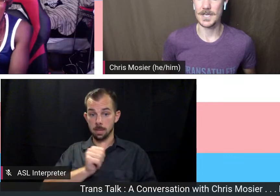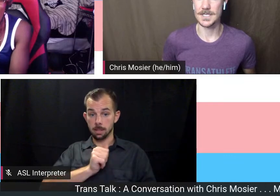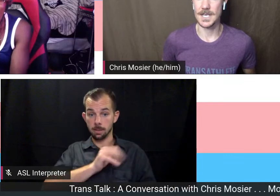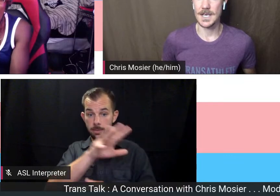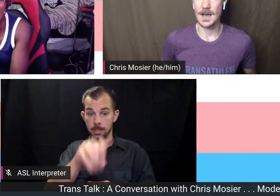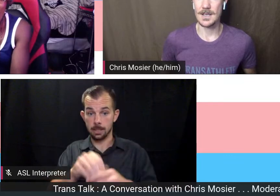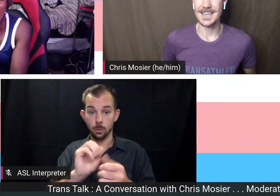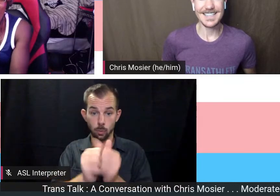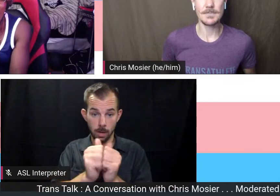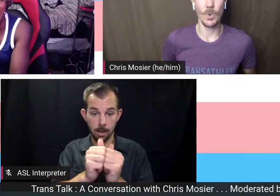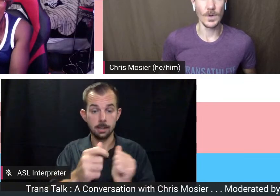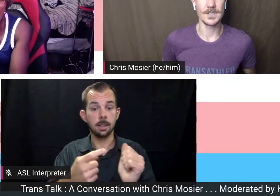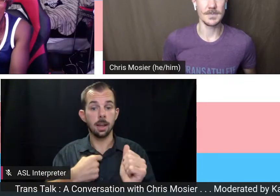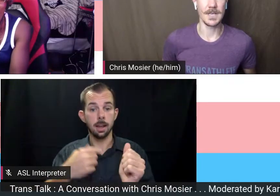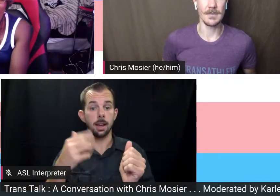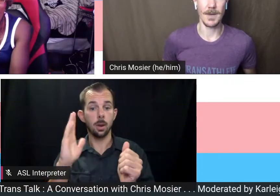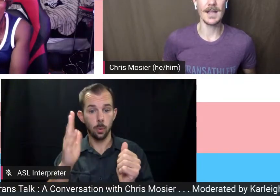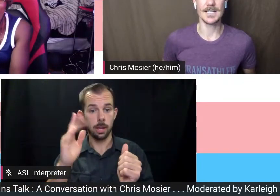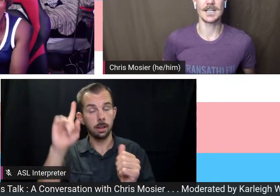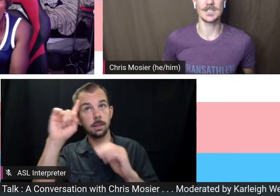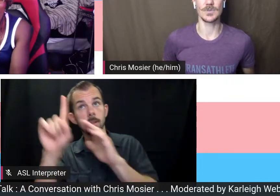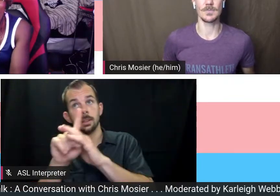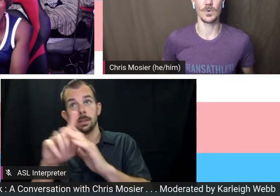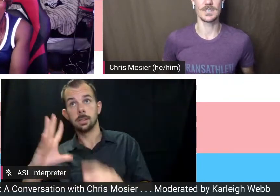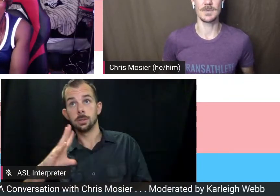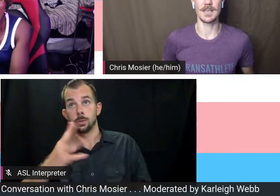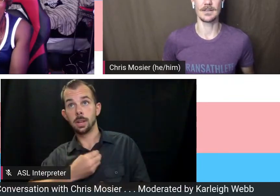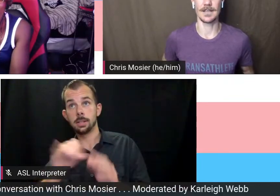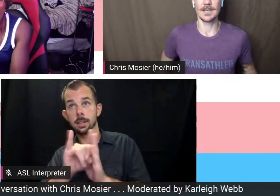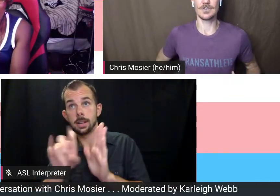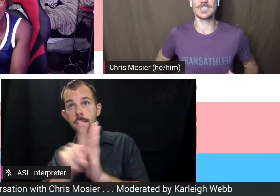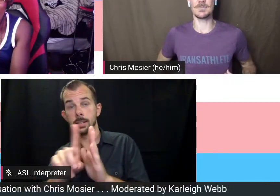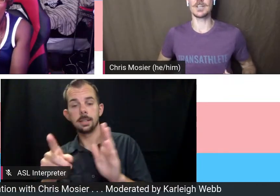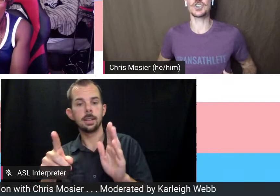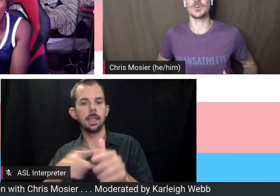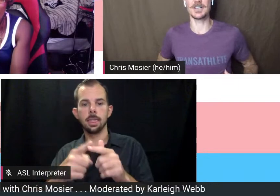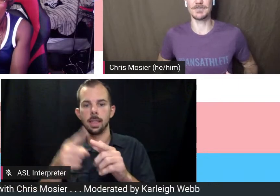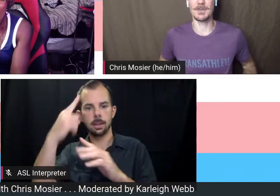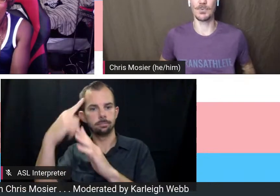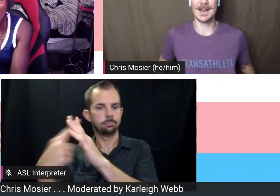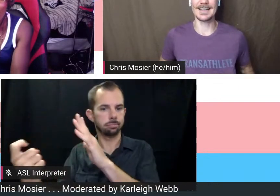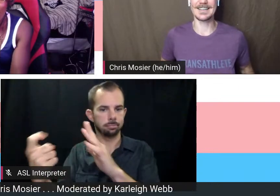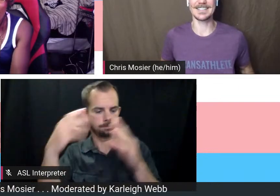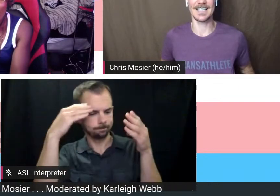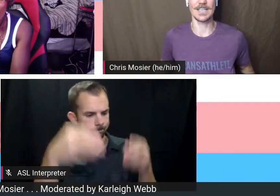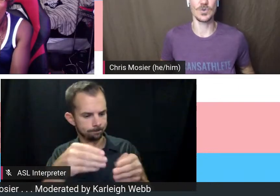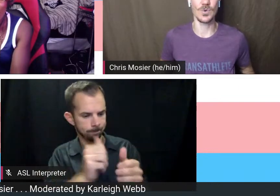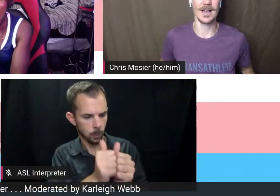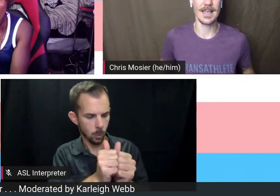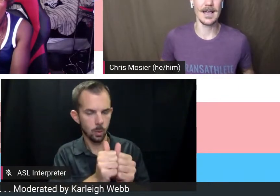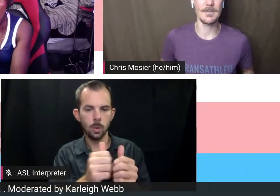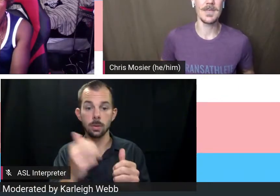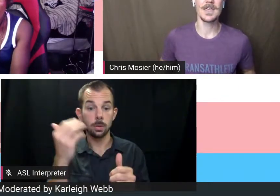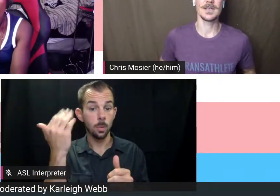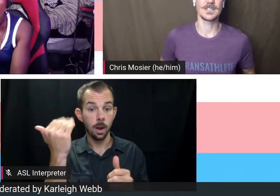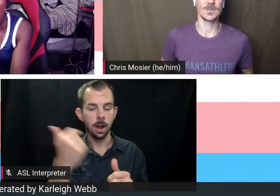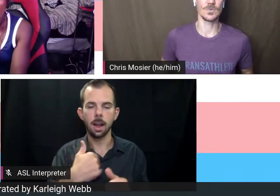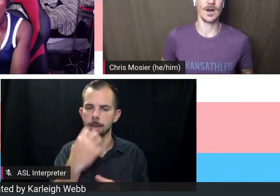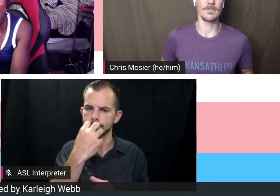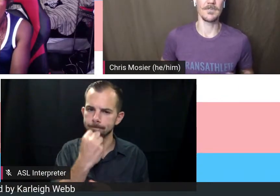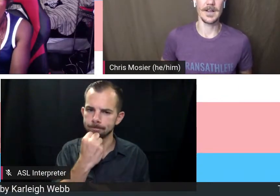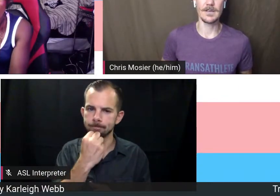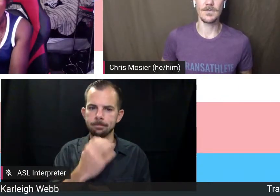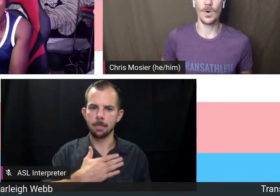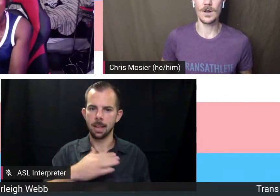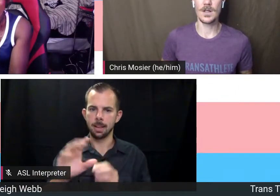about it, because it is important to me. My identity is really important to me. And like, you see my shirt, it's my brand. It's like who I am. It's